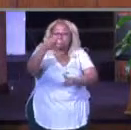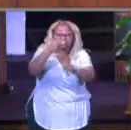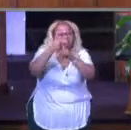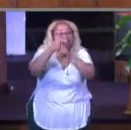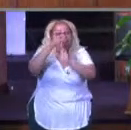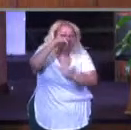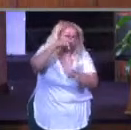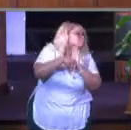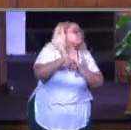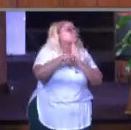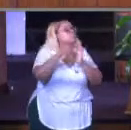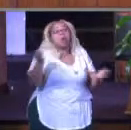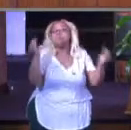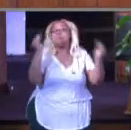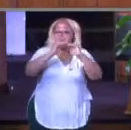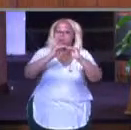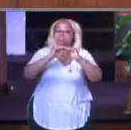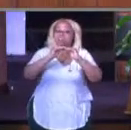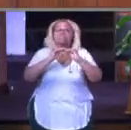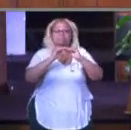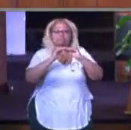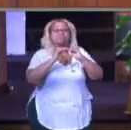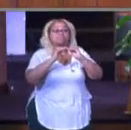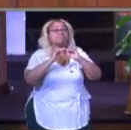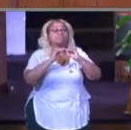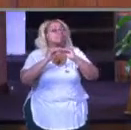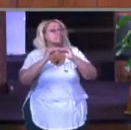for yourself. If you want more,